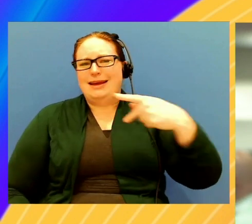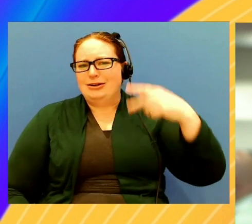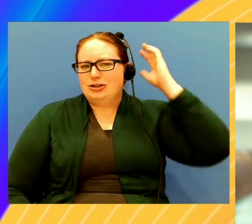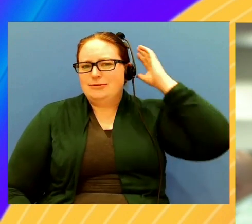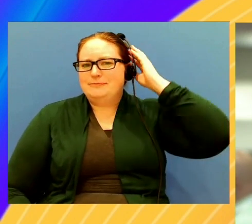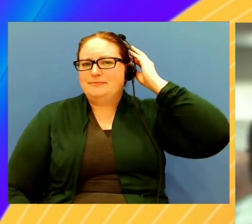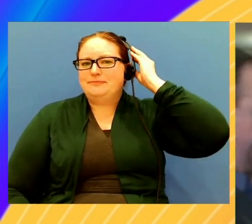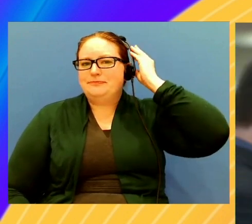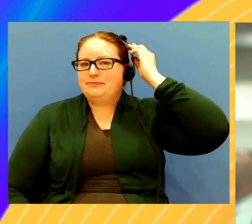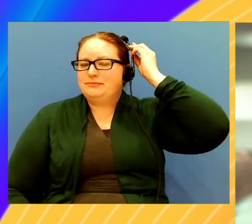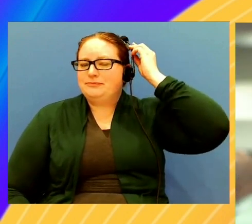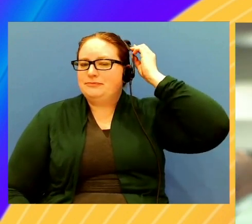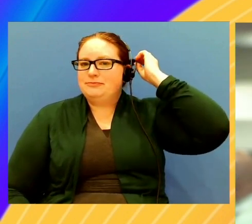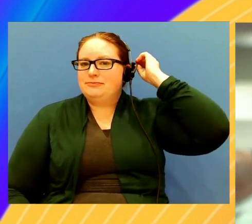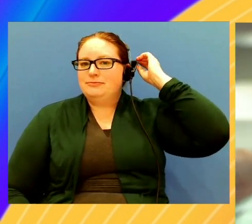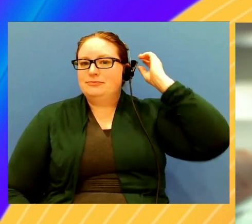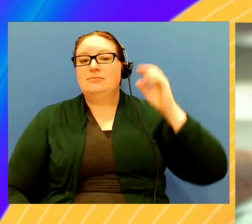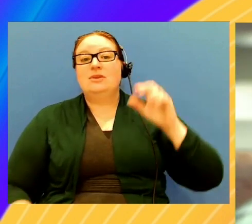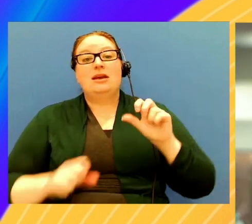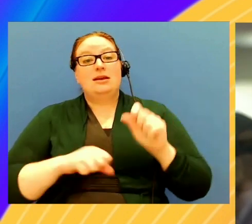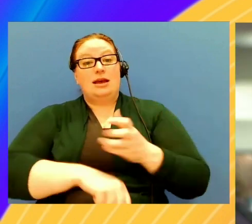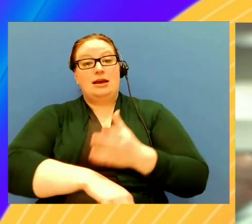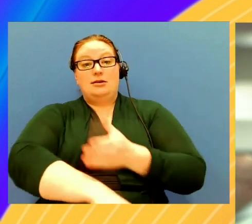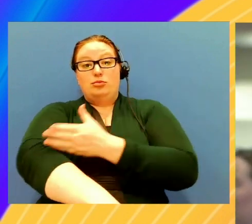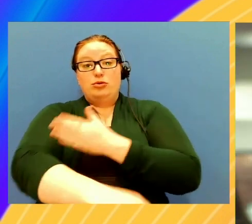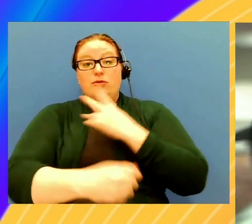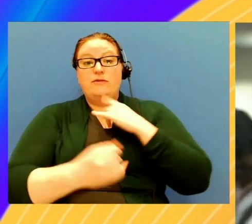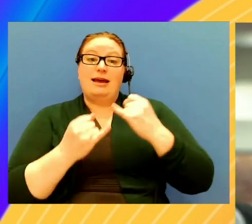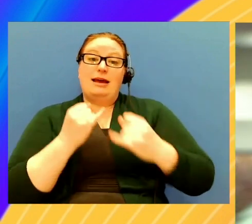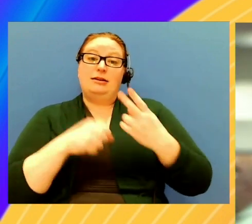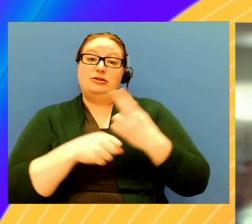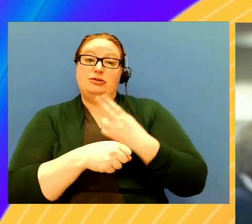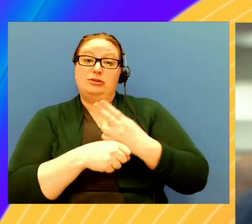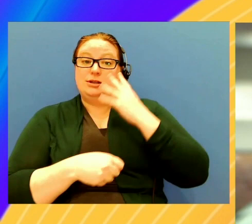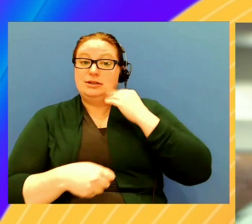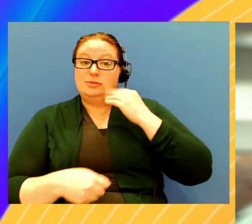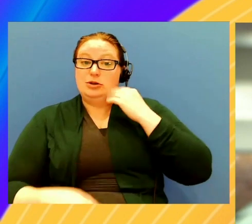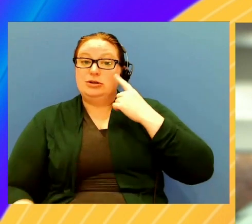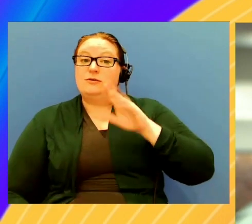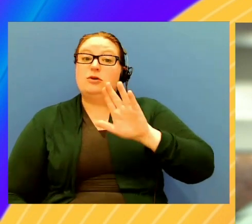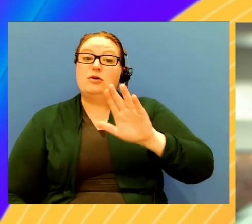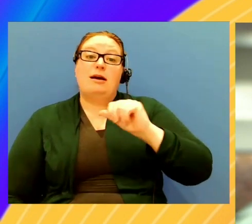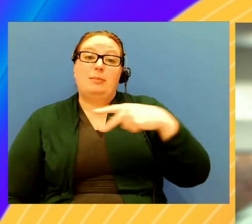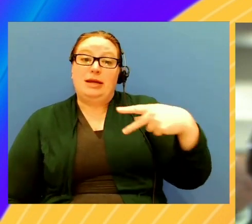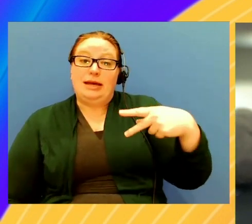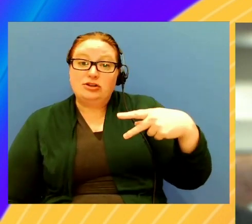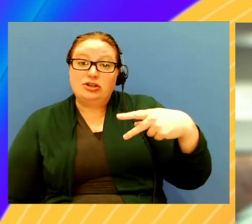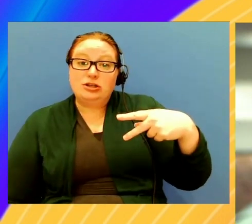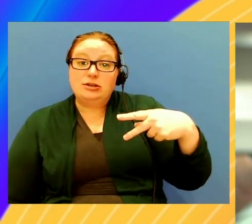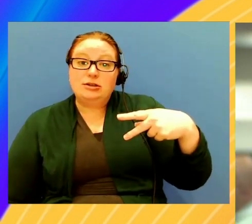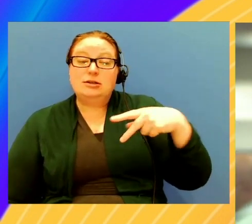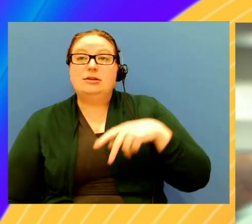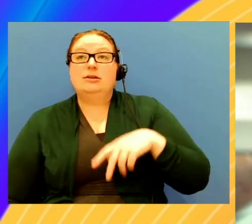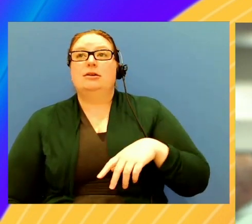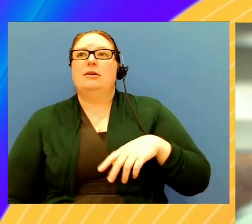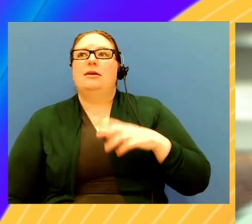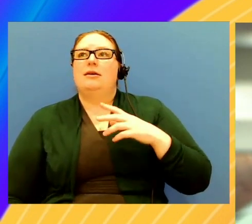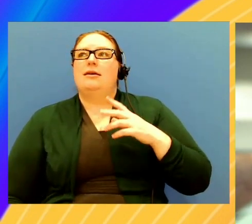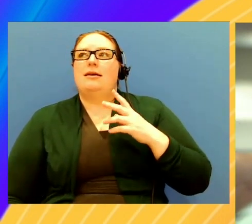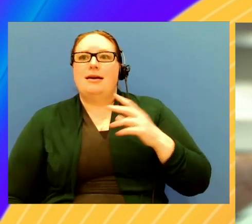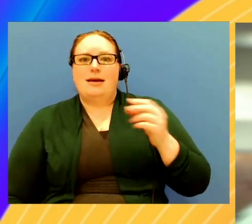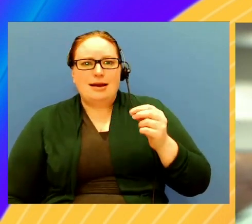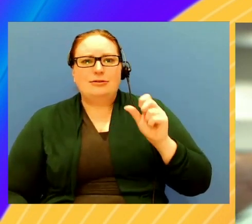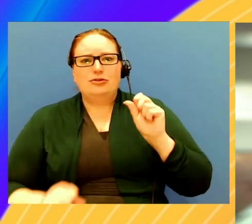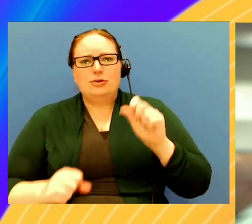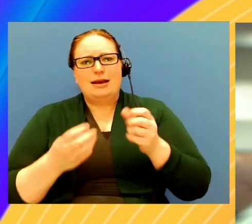get to improve the end user experience for your application, and you get to